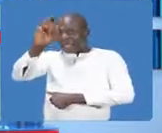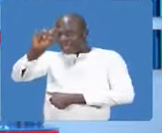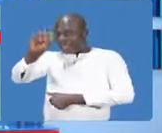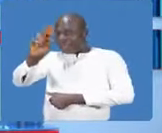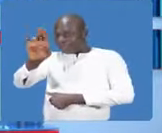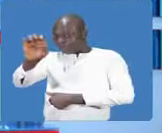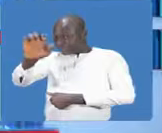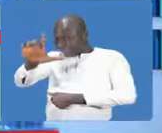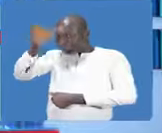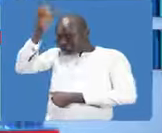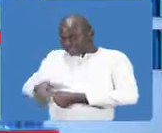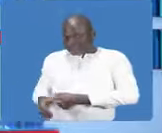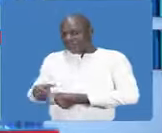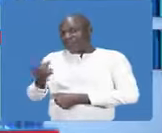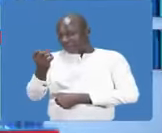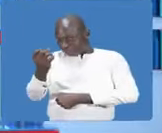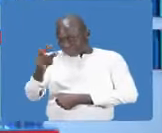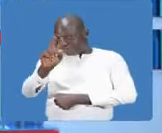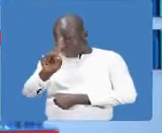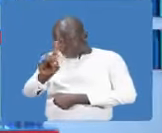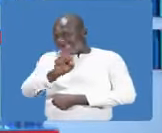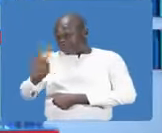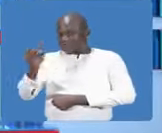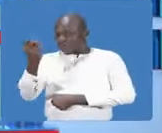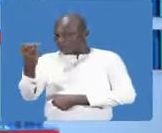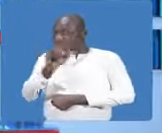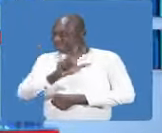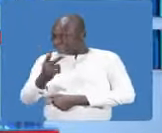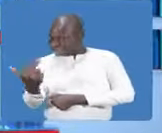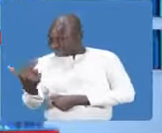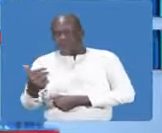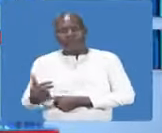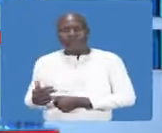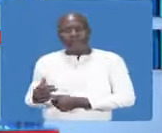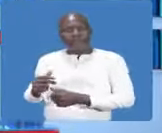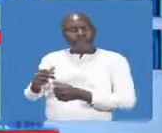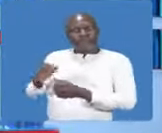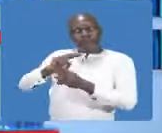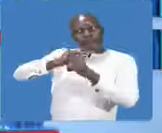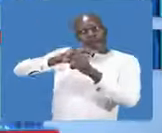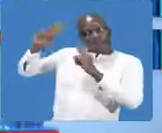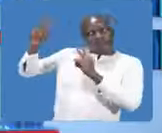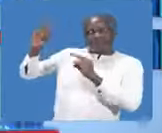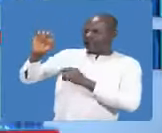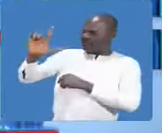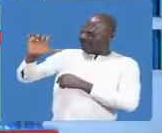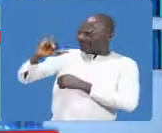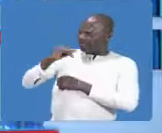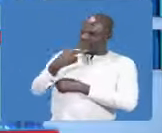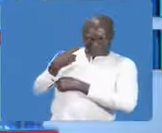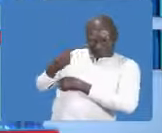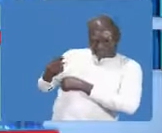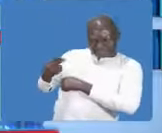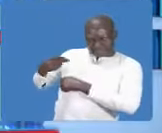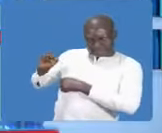na odifo ana osofo eli de ohu ye ne se mame hana ebiebie na no na mom ne voice